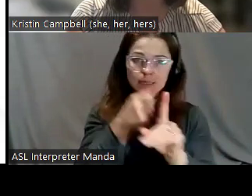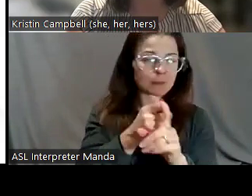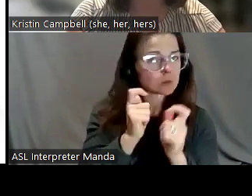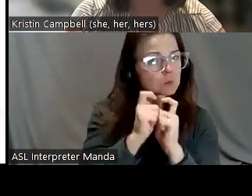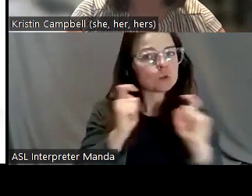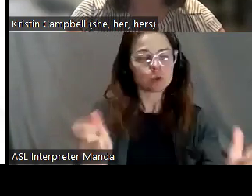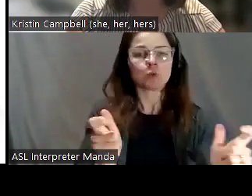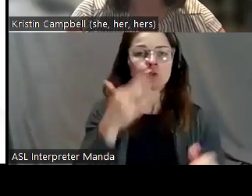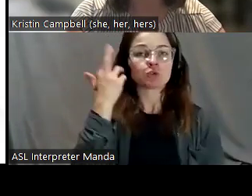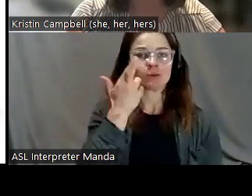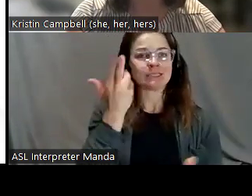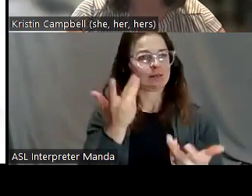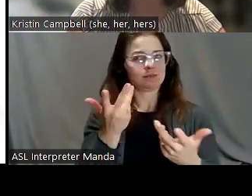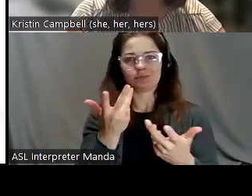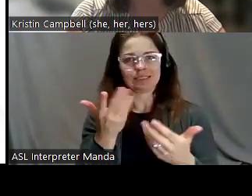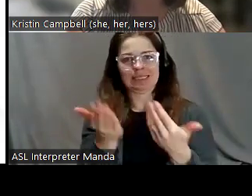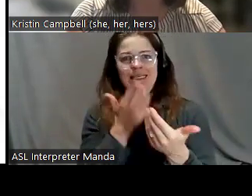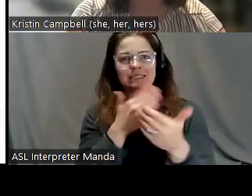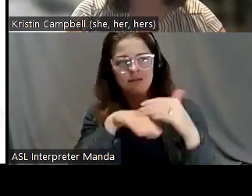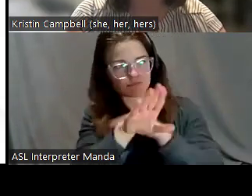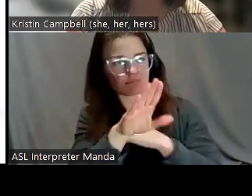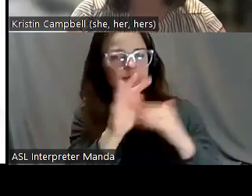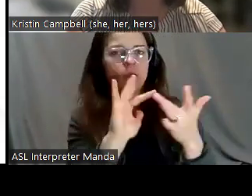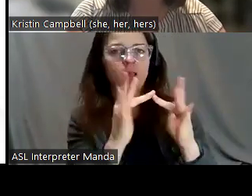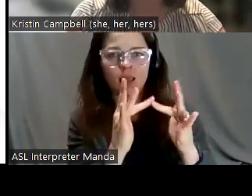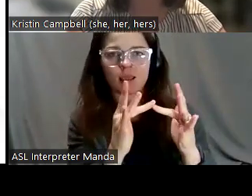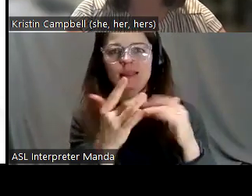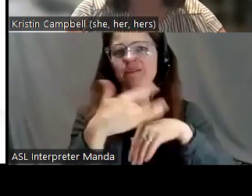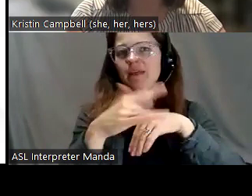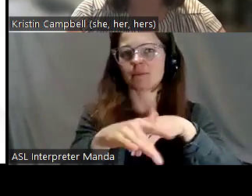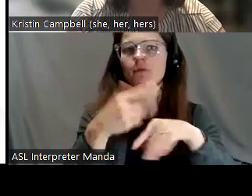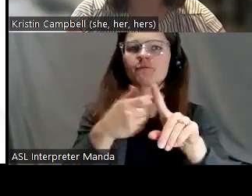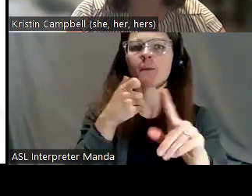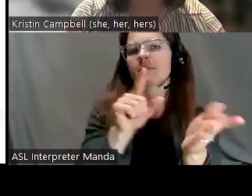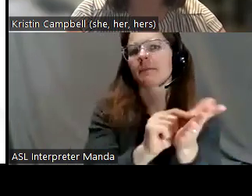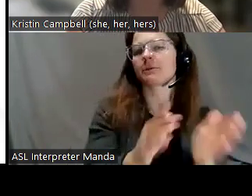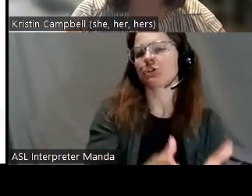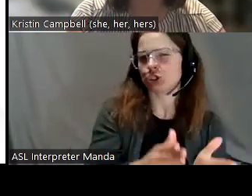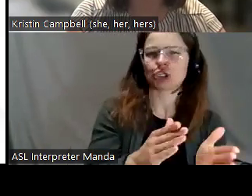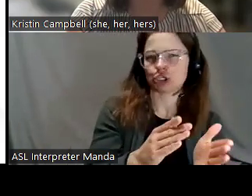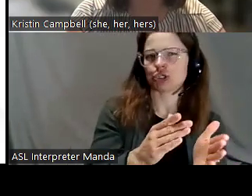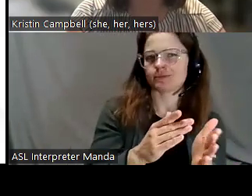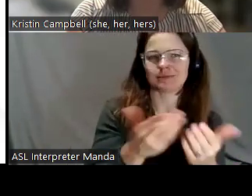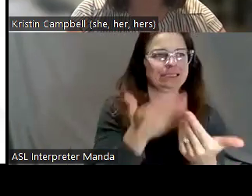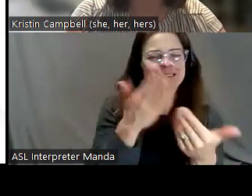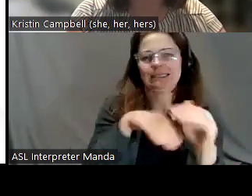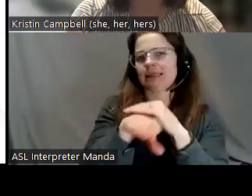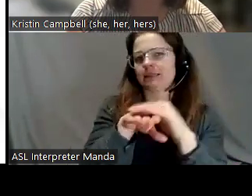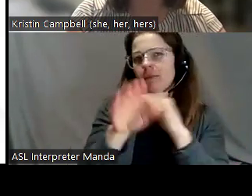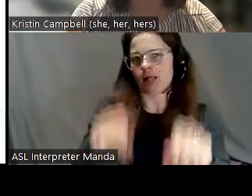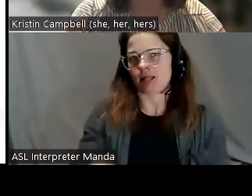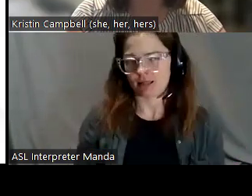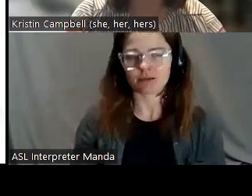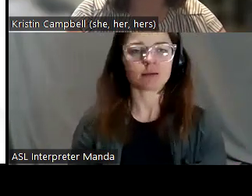that content was acquired in an accessible format or made available from the publisher in an accessible format. We